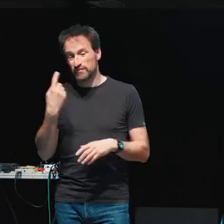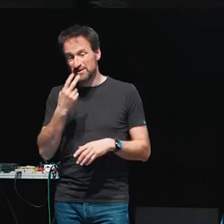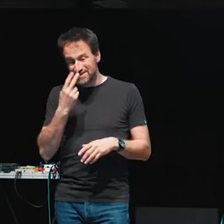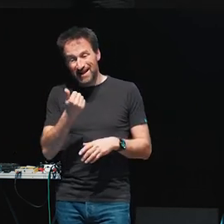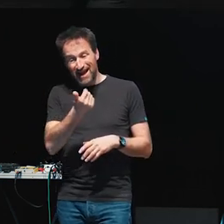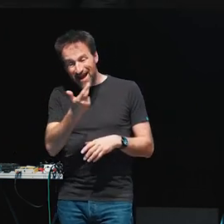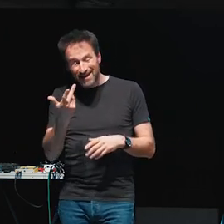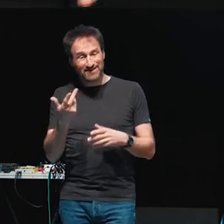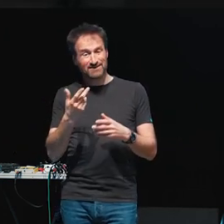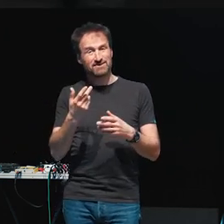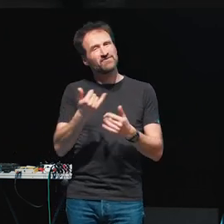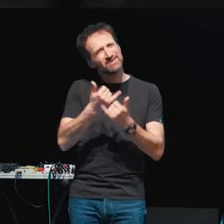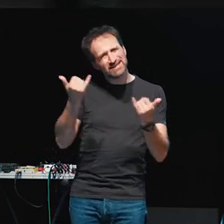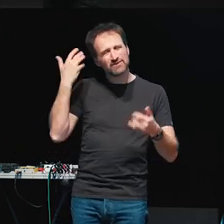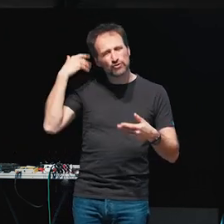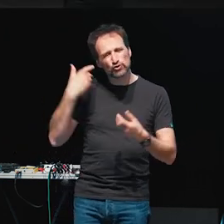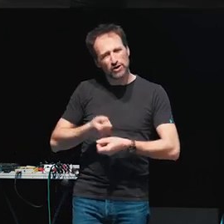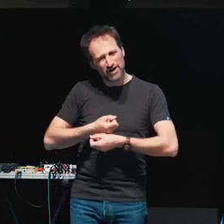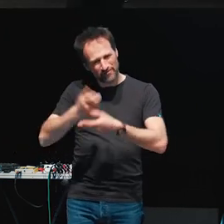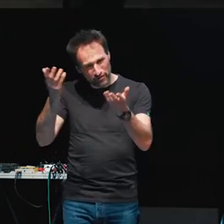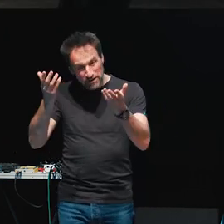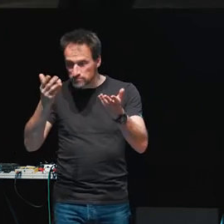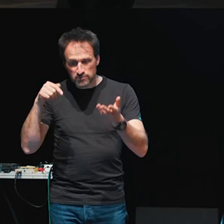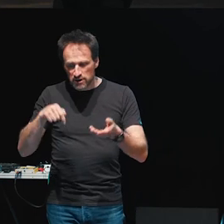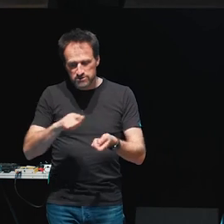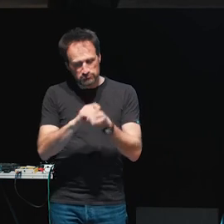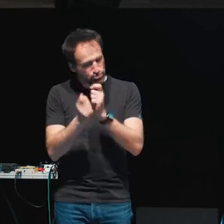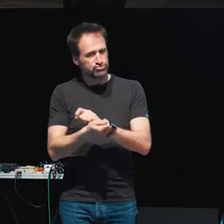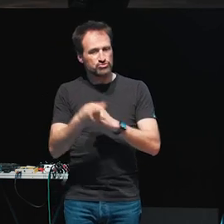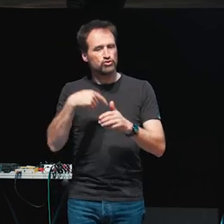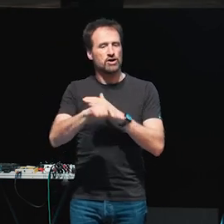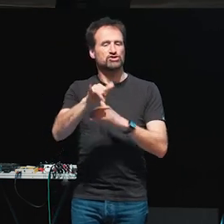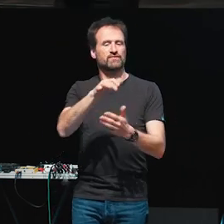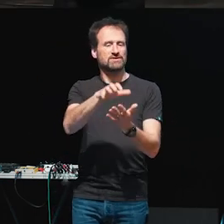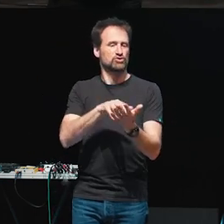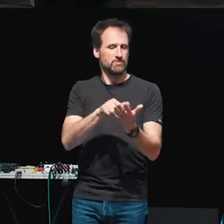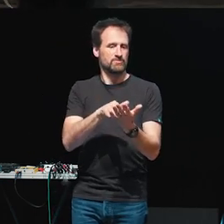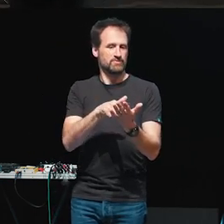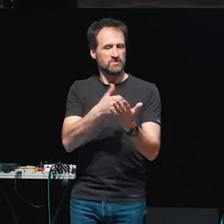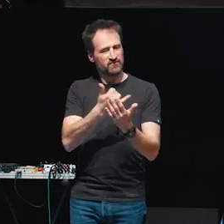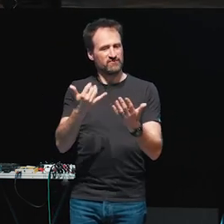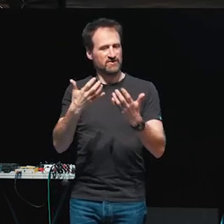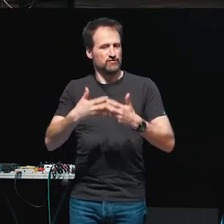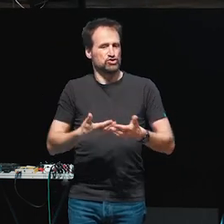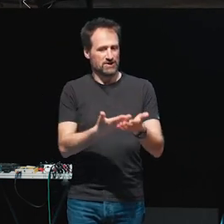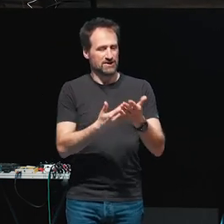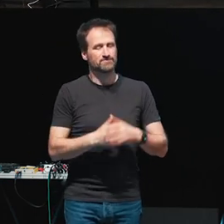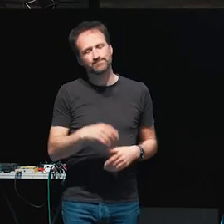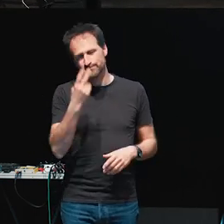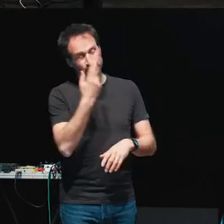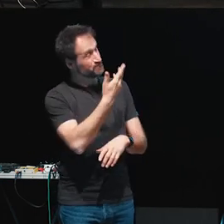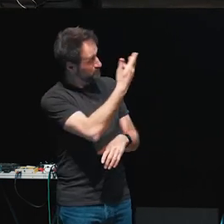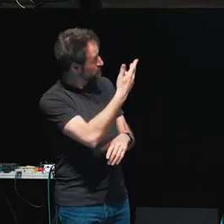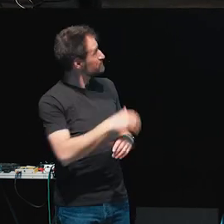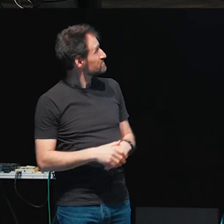distributed before, they're now more like fluid and homogeneous because of JavaScript frameworks. Just look at this picture over here. The amount of